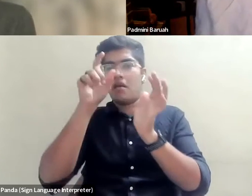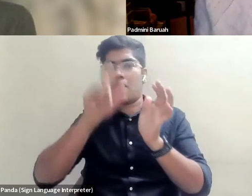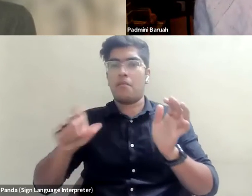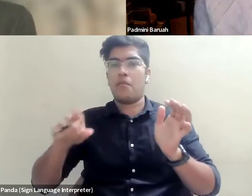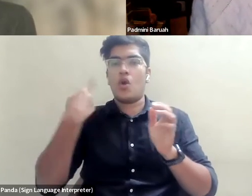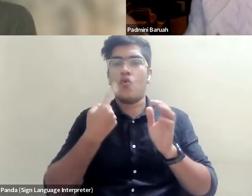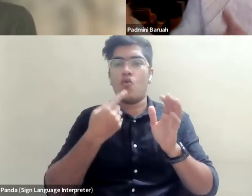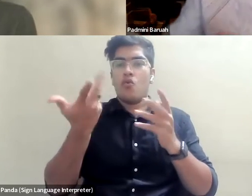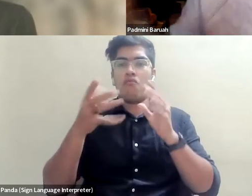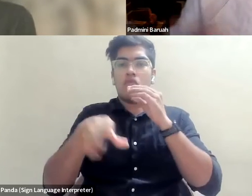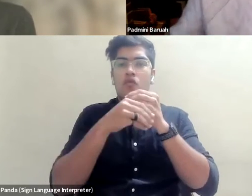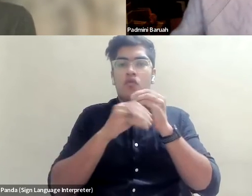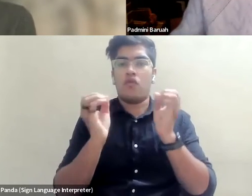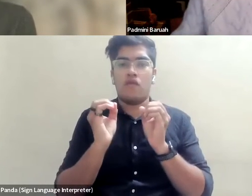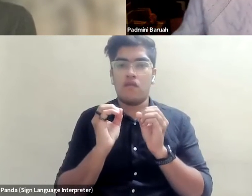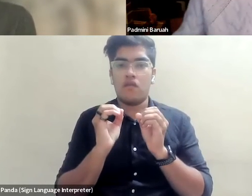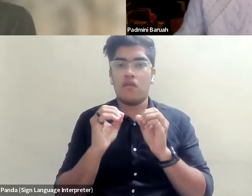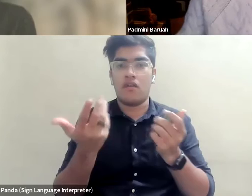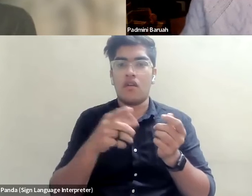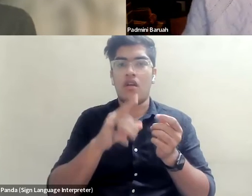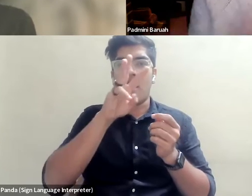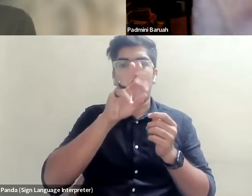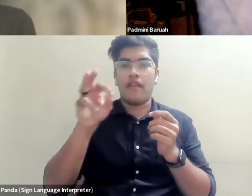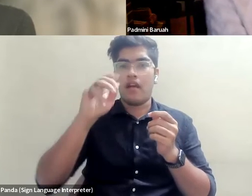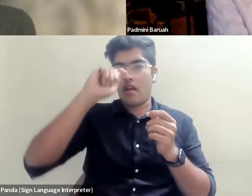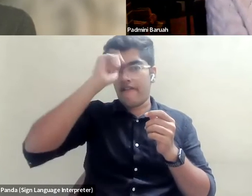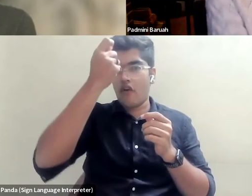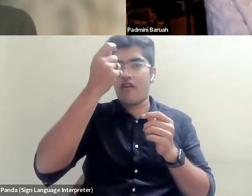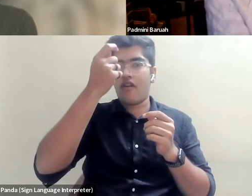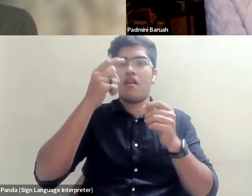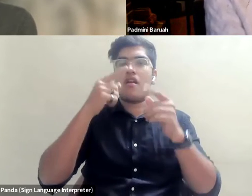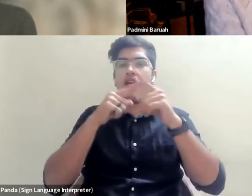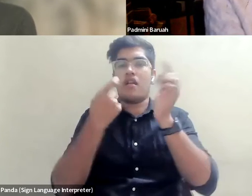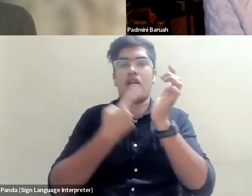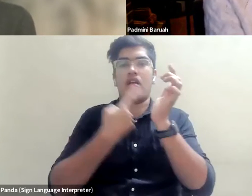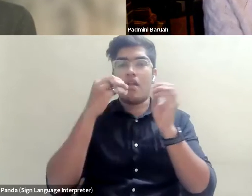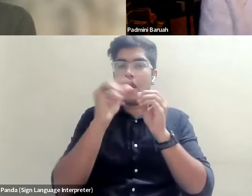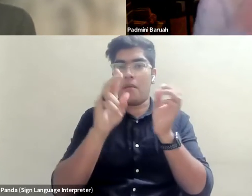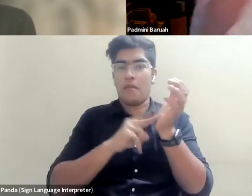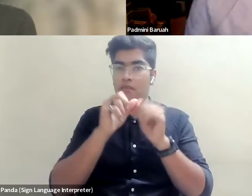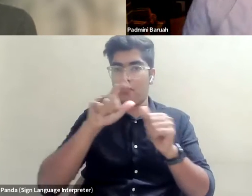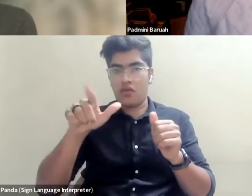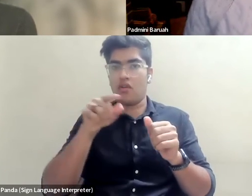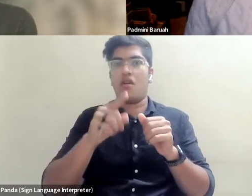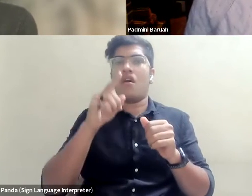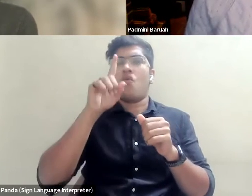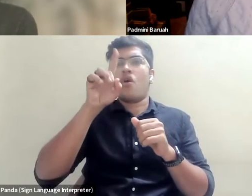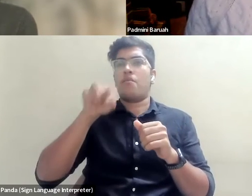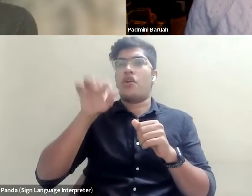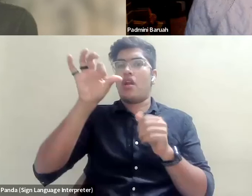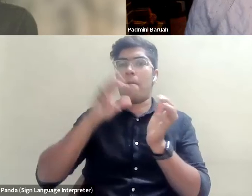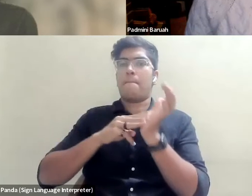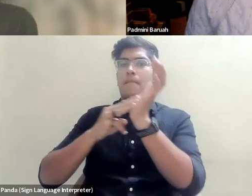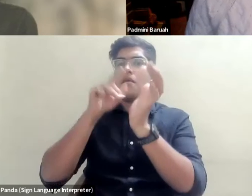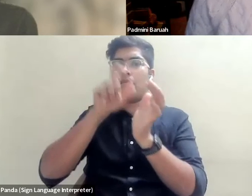How are 300 foreigners tribunals going to deal with manage this? Yeah, it's